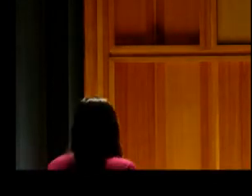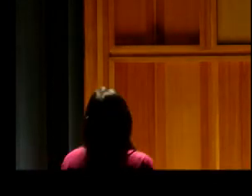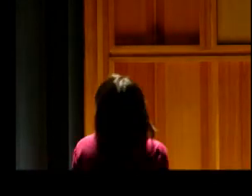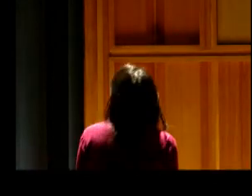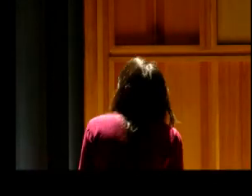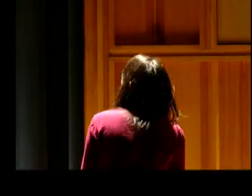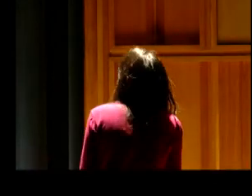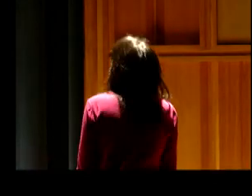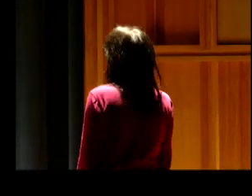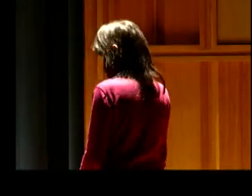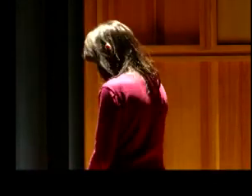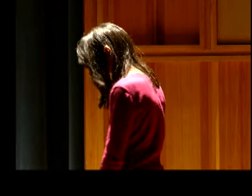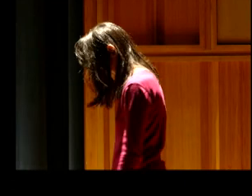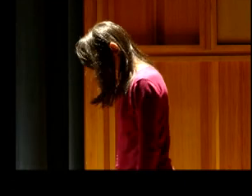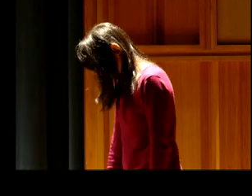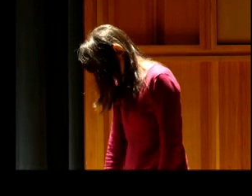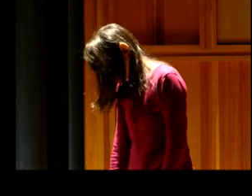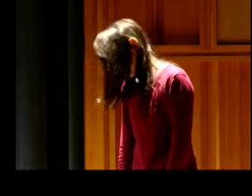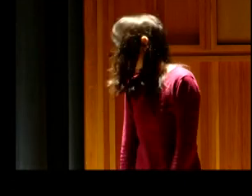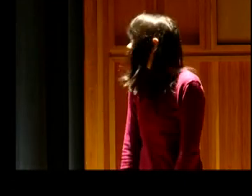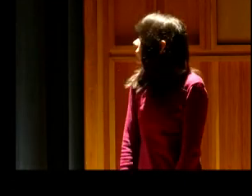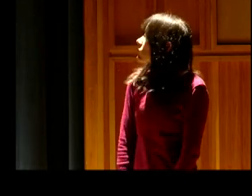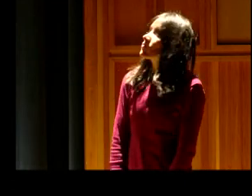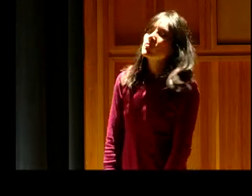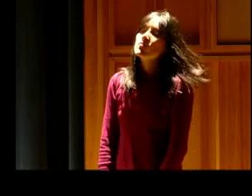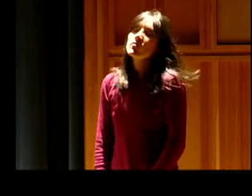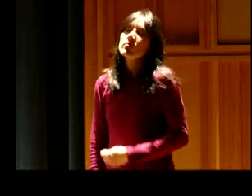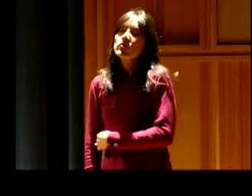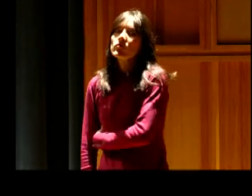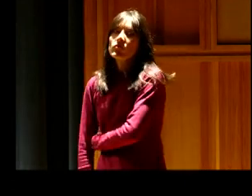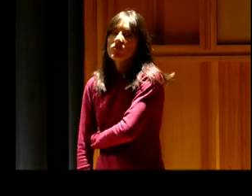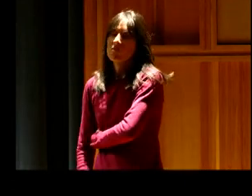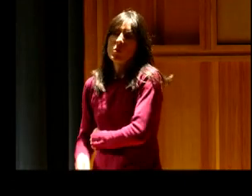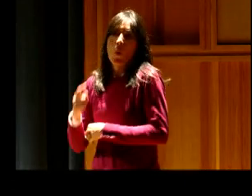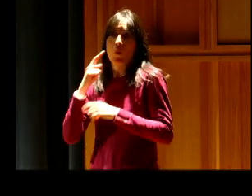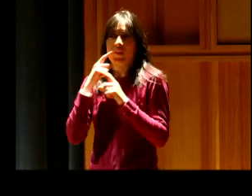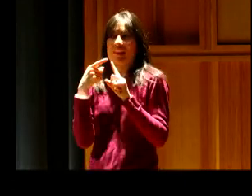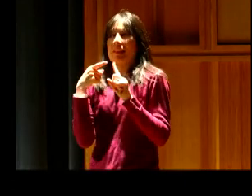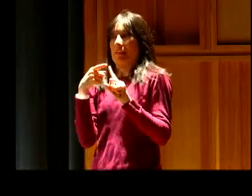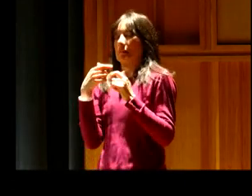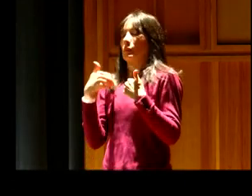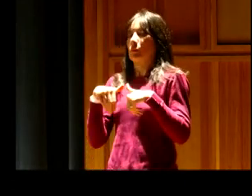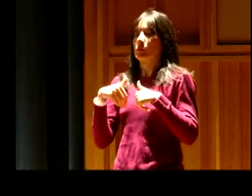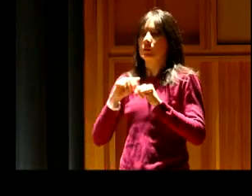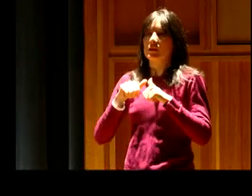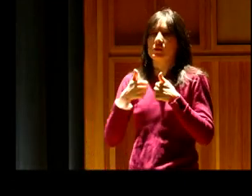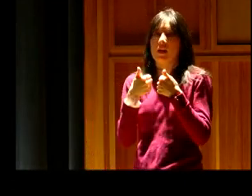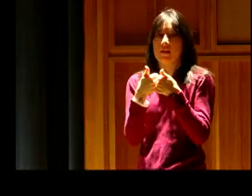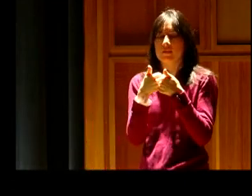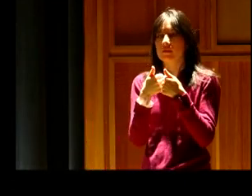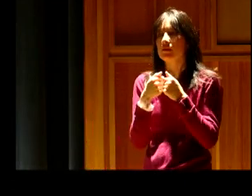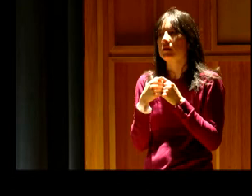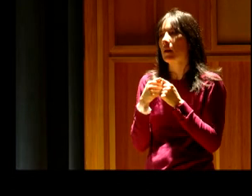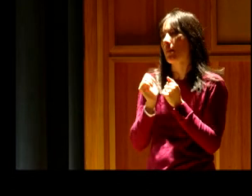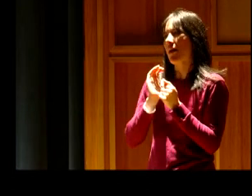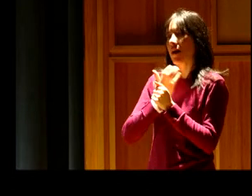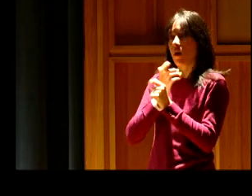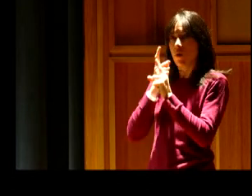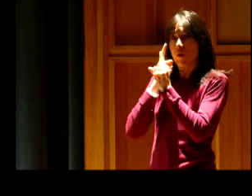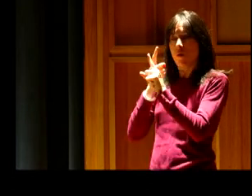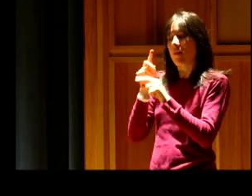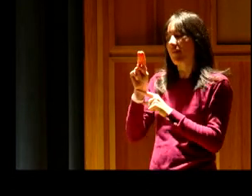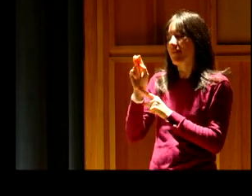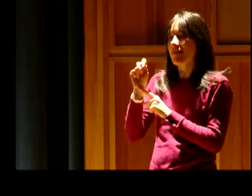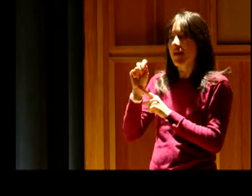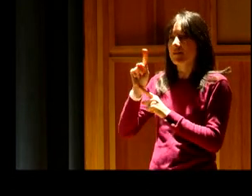So that's the fundamental challenge that we face. Now, what's the vision that really underlies net zero?